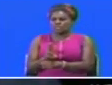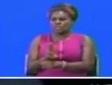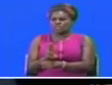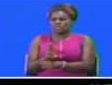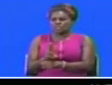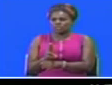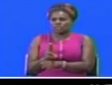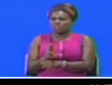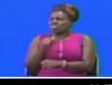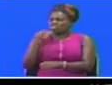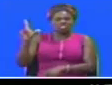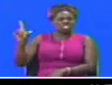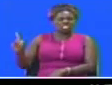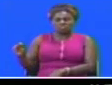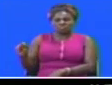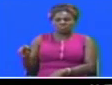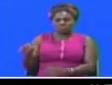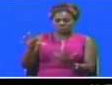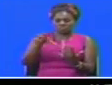It's not cheap to run a campaign.